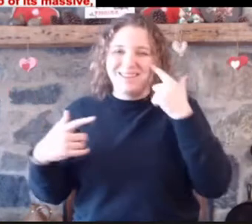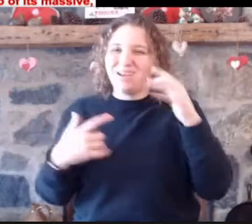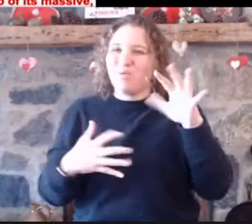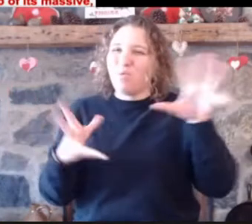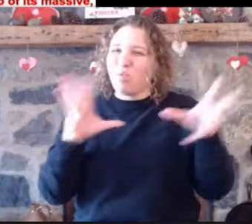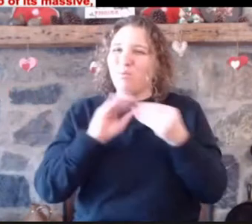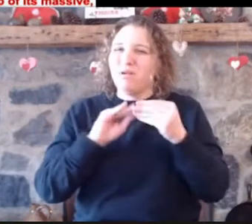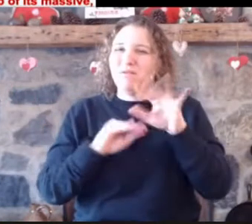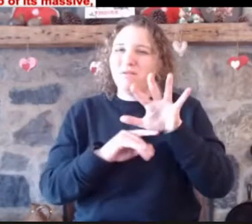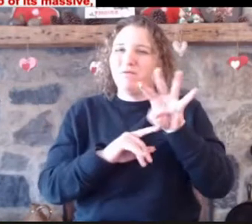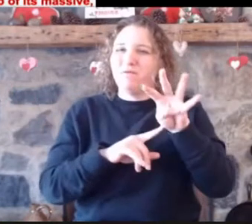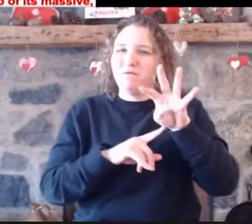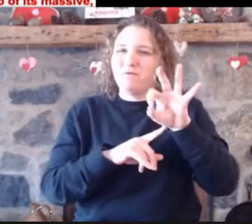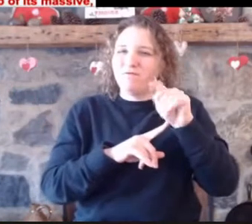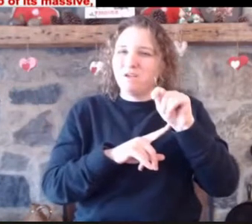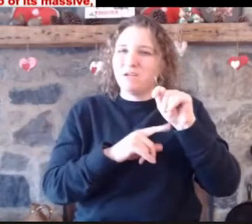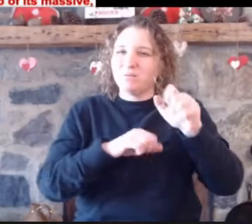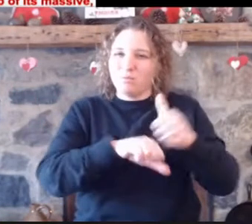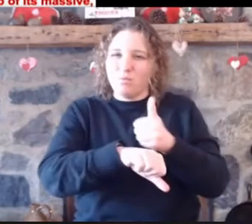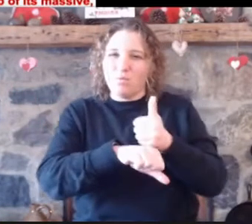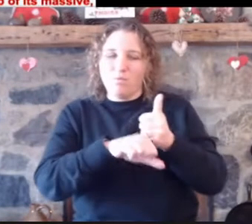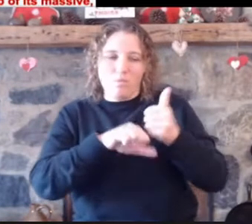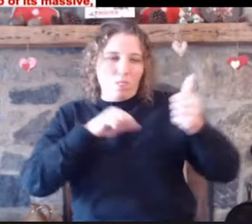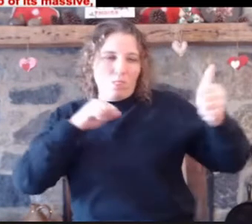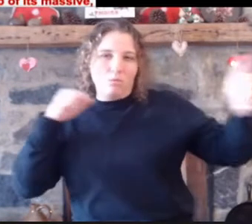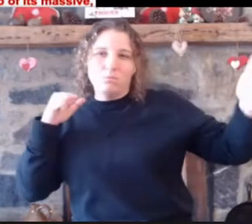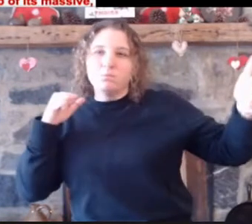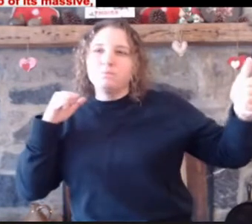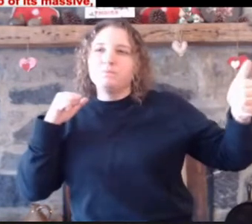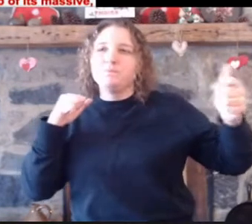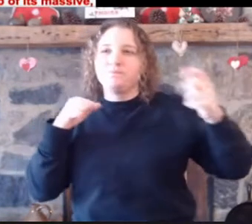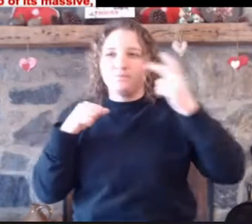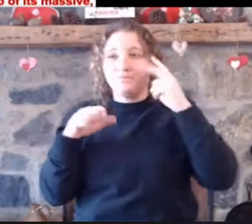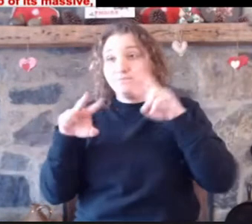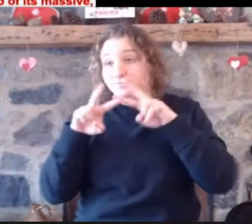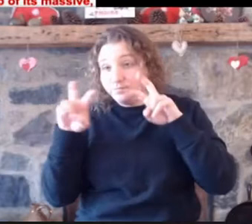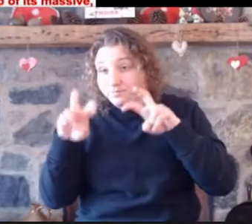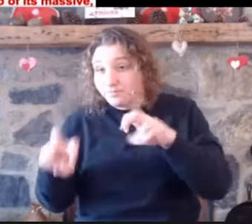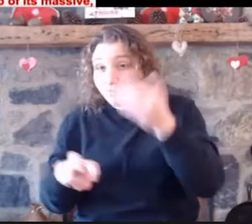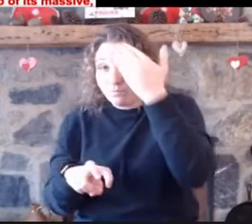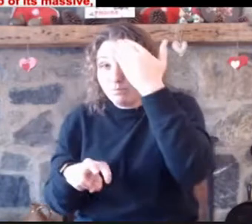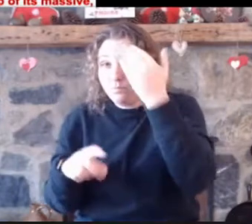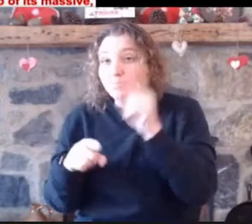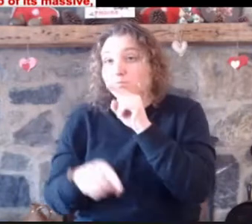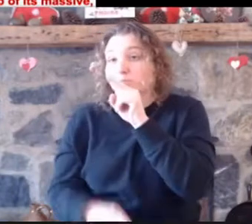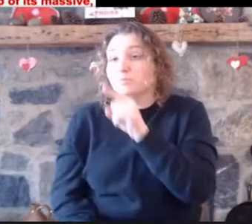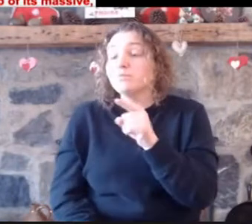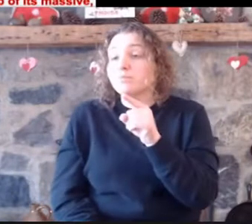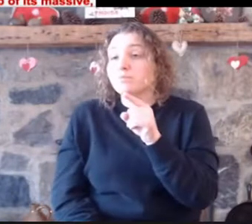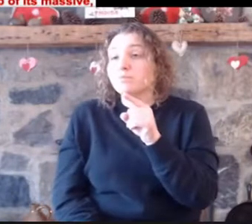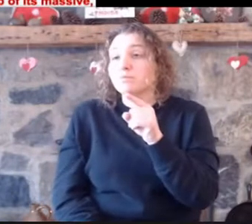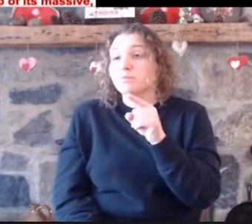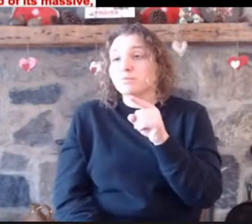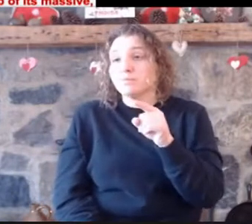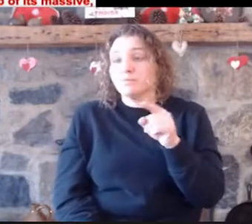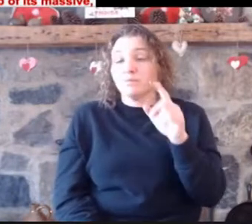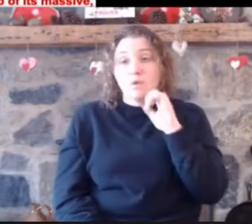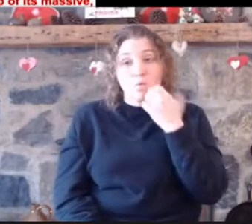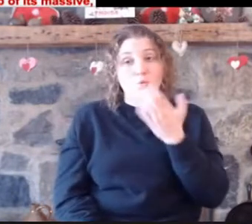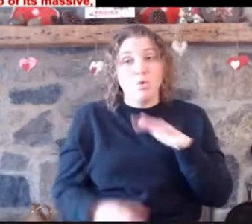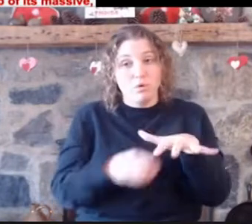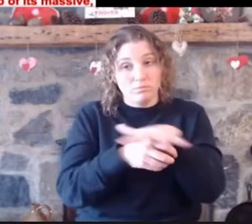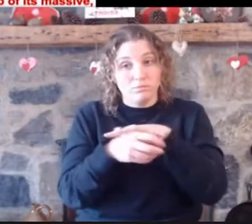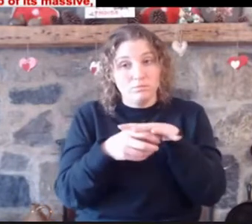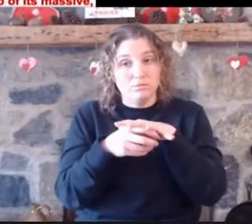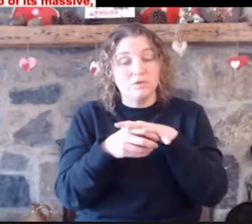in length. It supposedly roamed the seas here, and they have evidence. They know this thing existed. It roamed the warm seas over what is